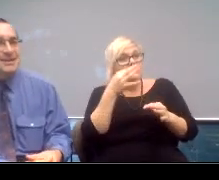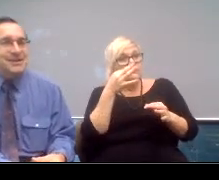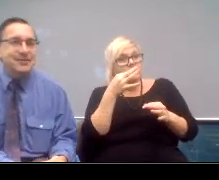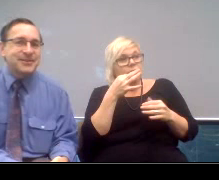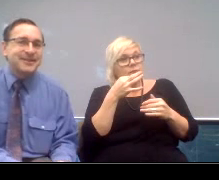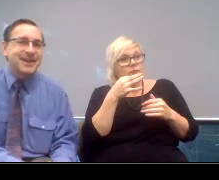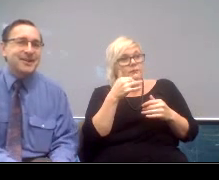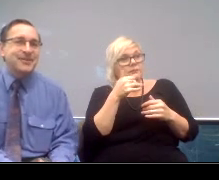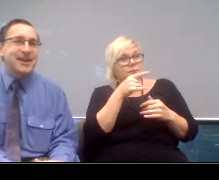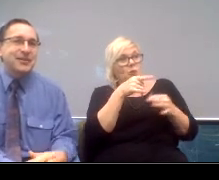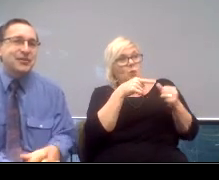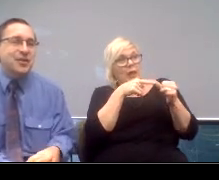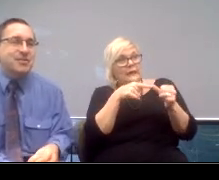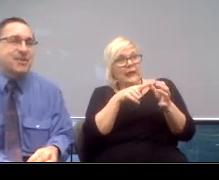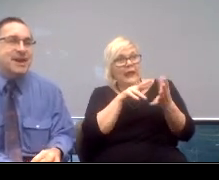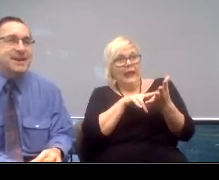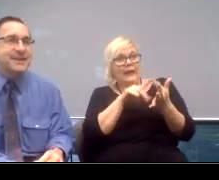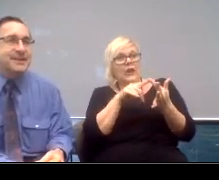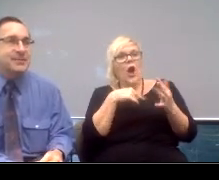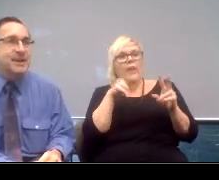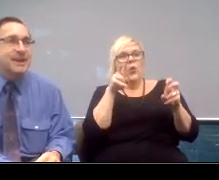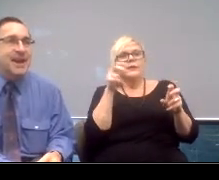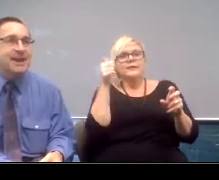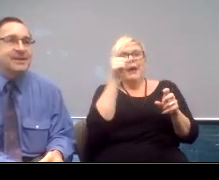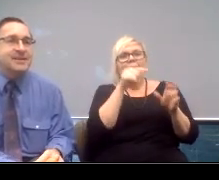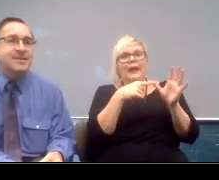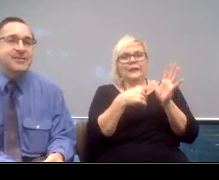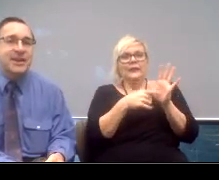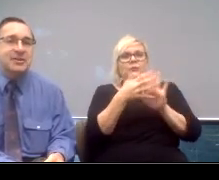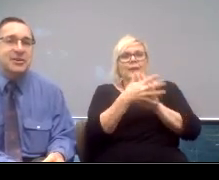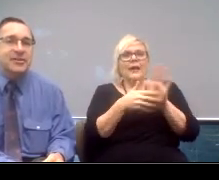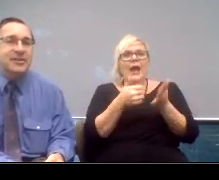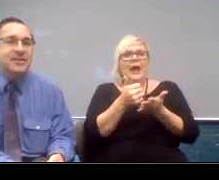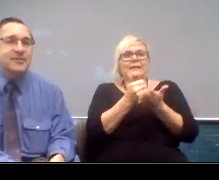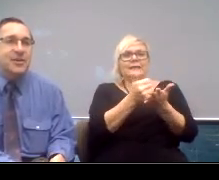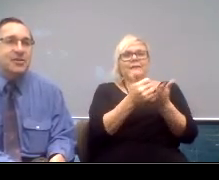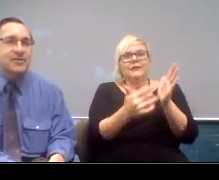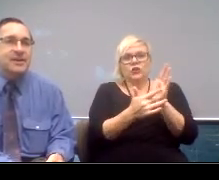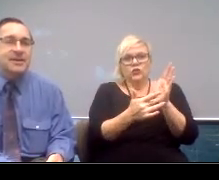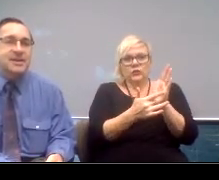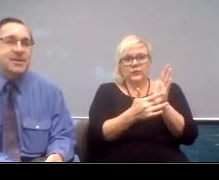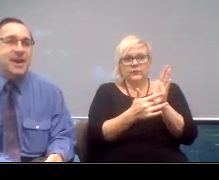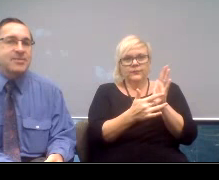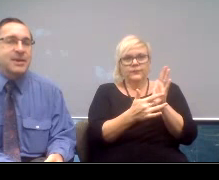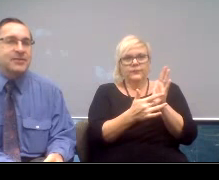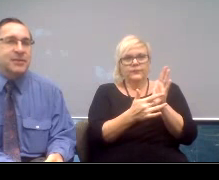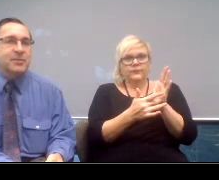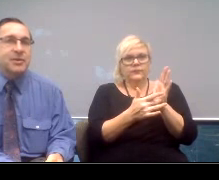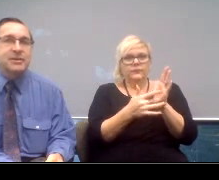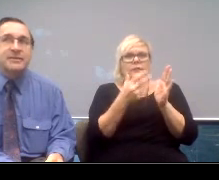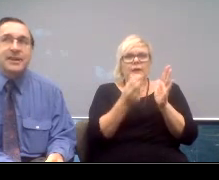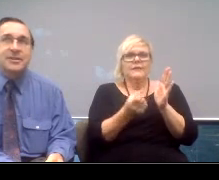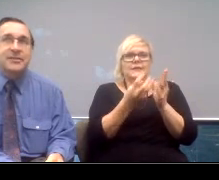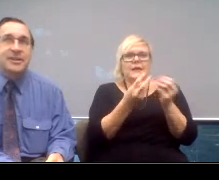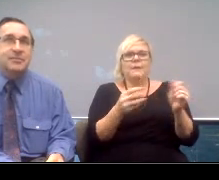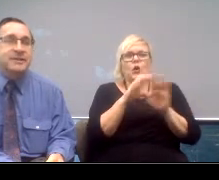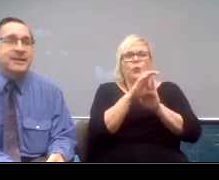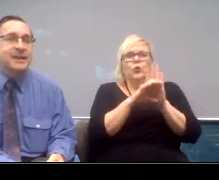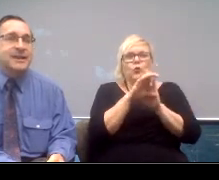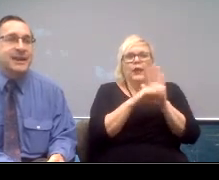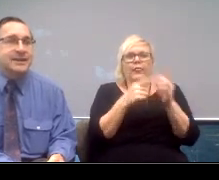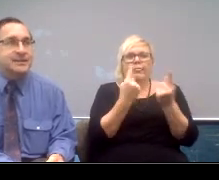but for today I've taken the term smart AT to mean assistive technology that's involving some aspect of computer